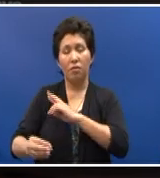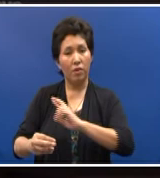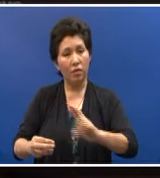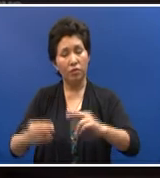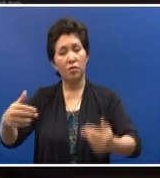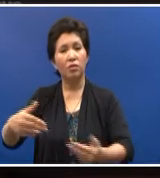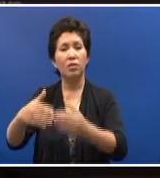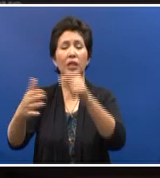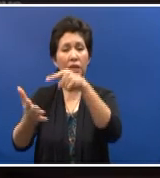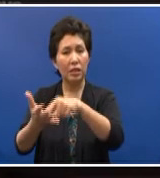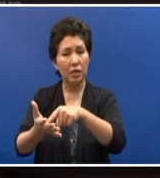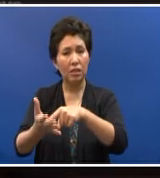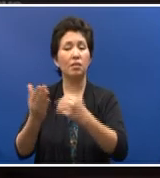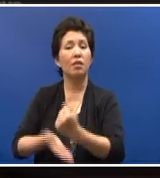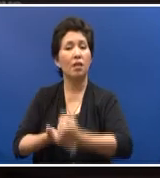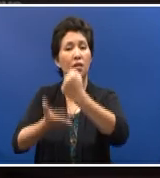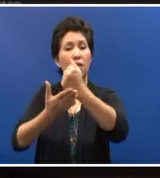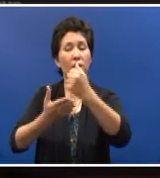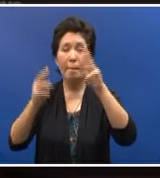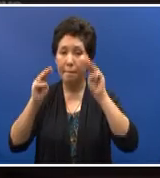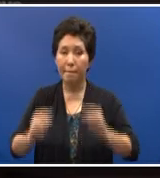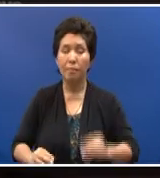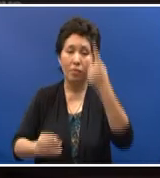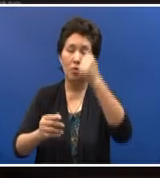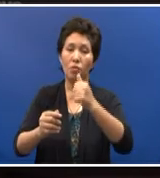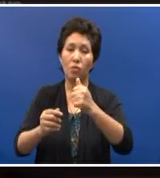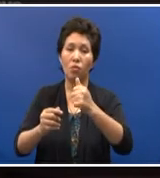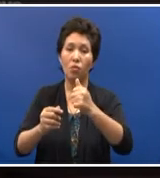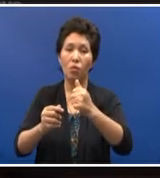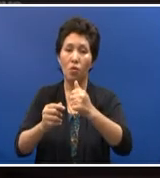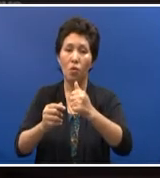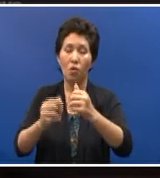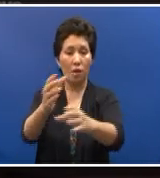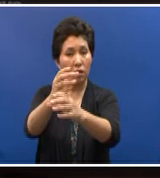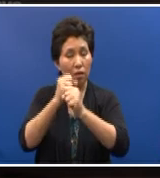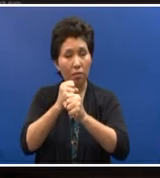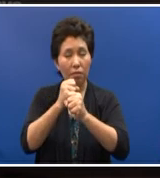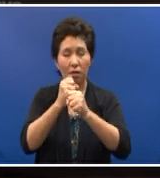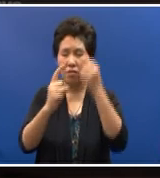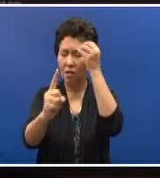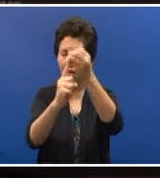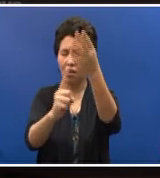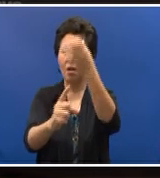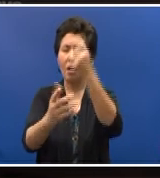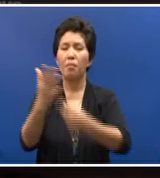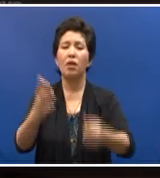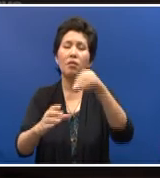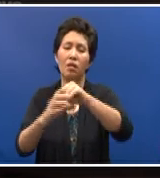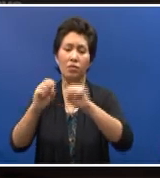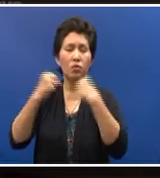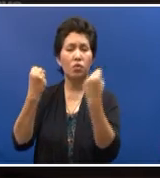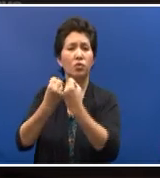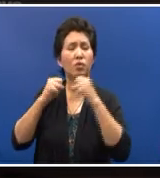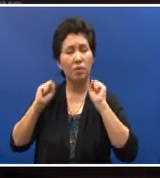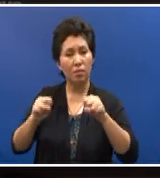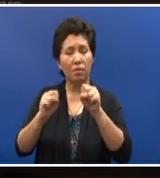These institutions help man to achieve his objective, okay, such as strengthening social solidarity